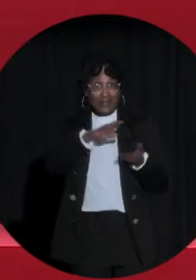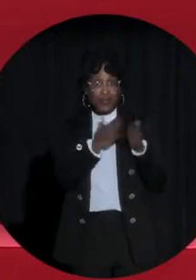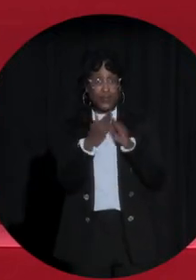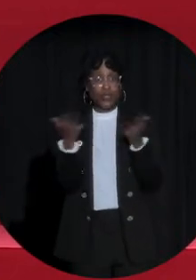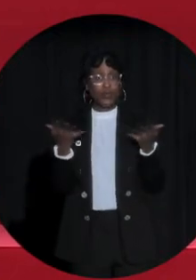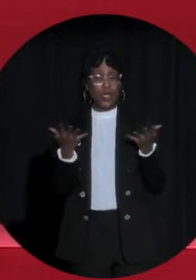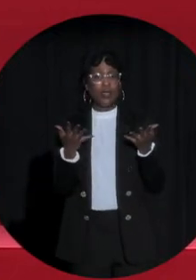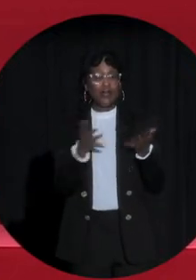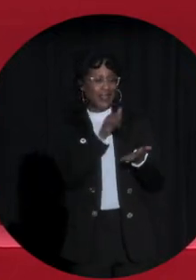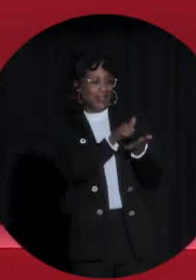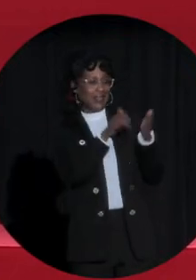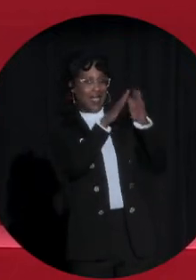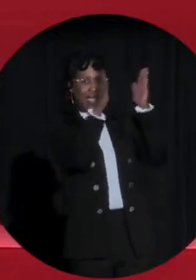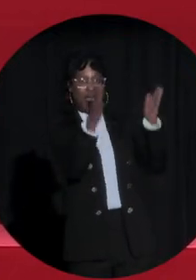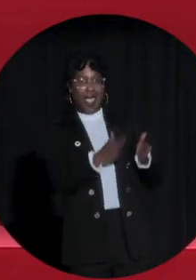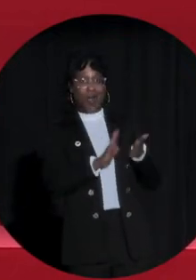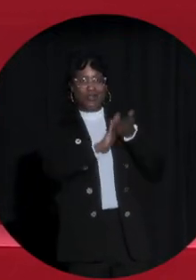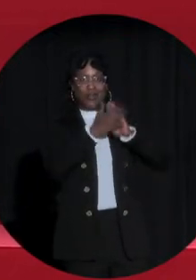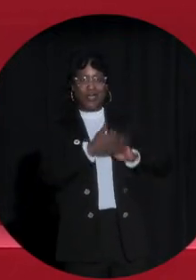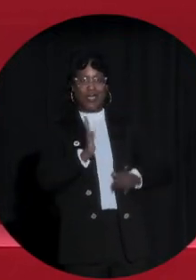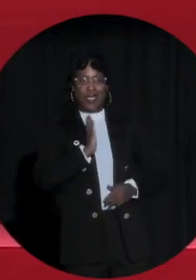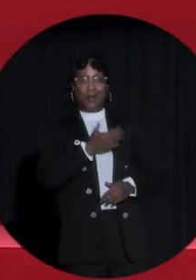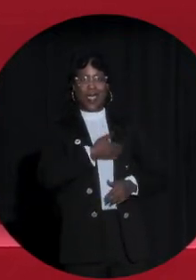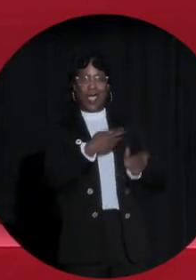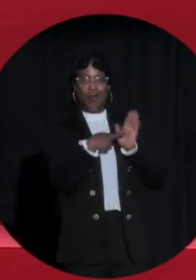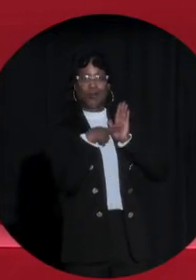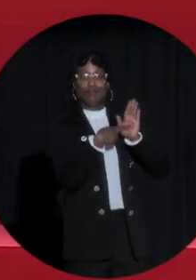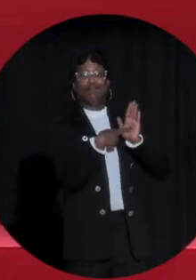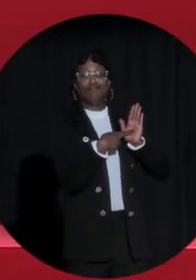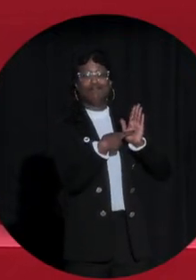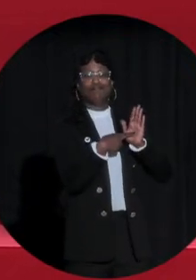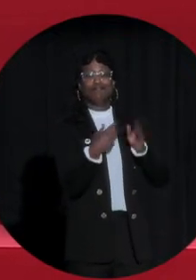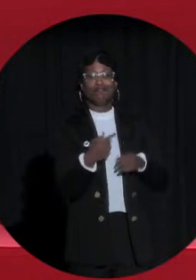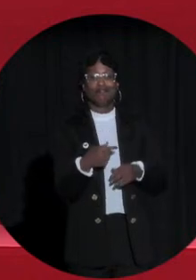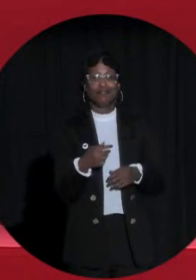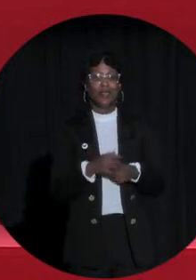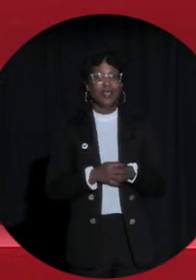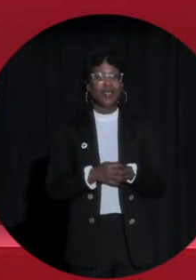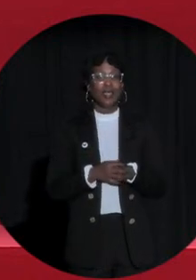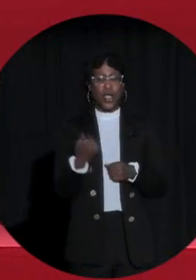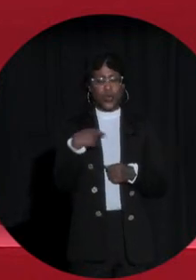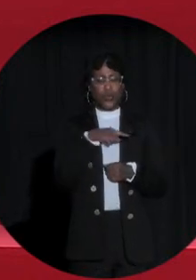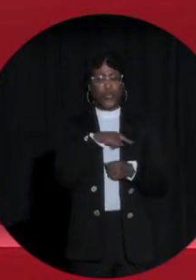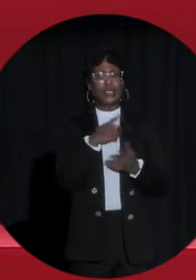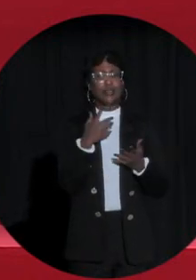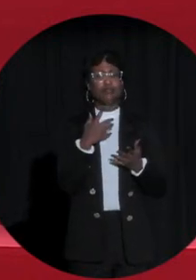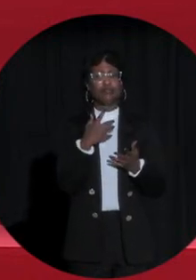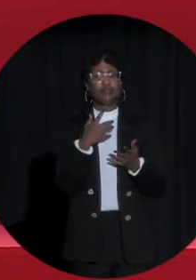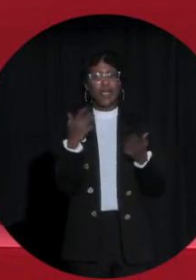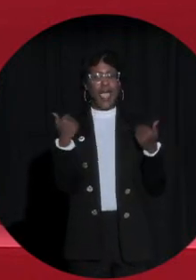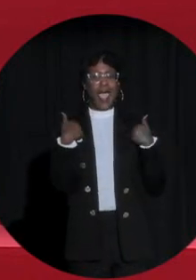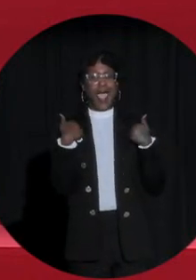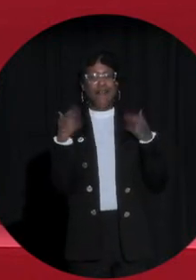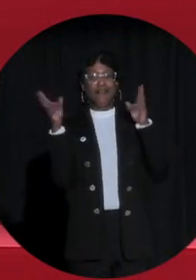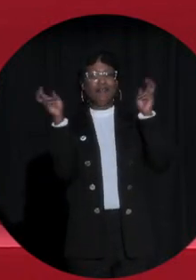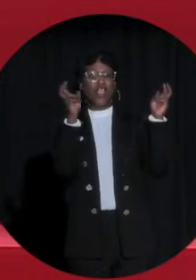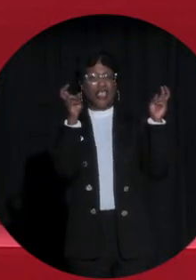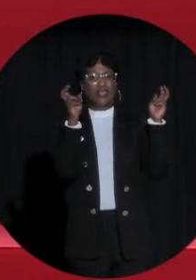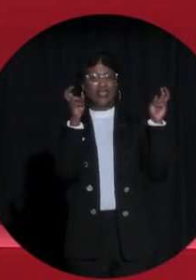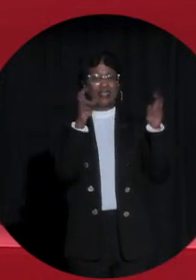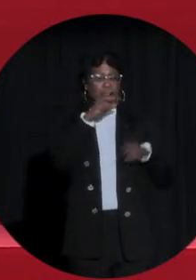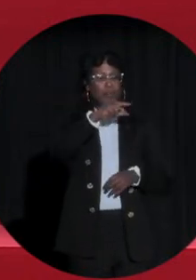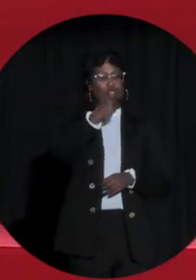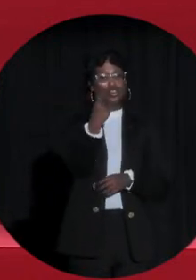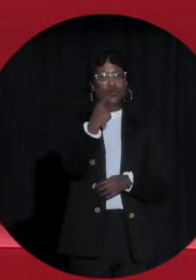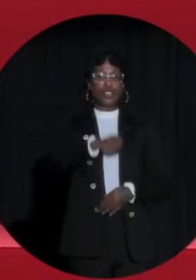4 years ago, shortly after I became county executive, we coined the phrase, Prince George is proud.